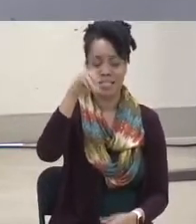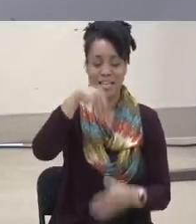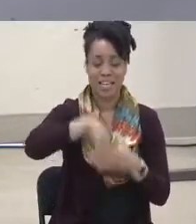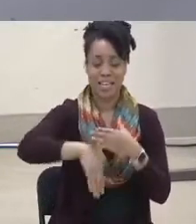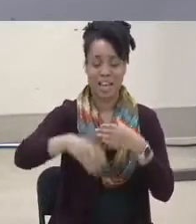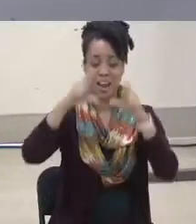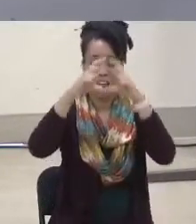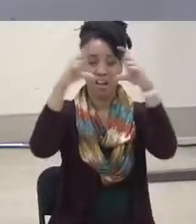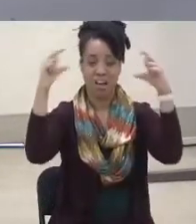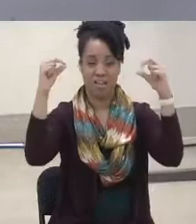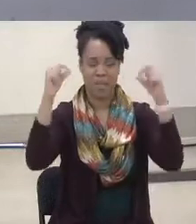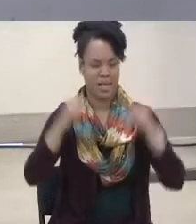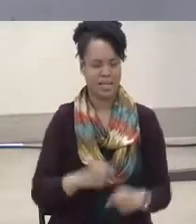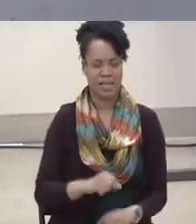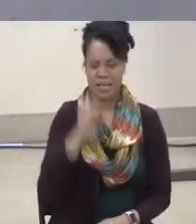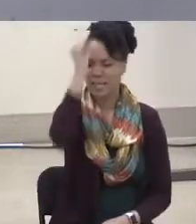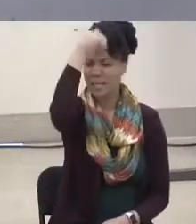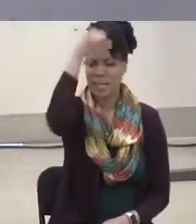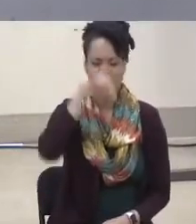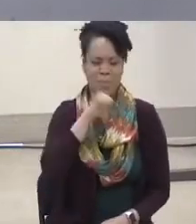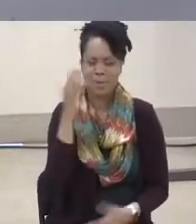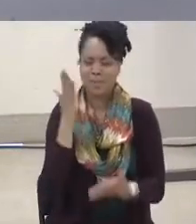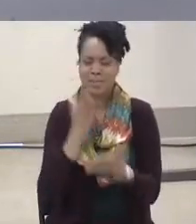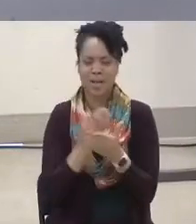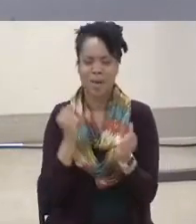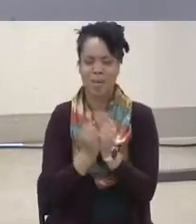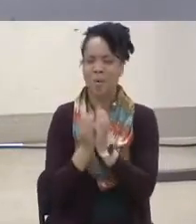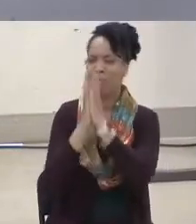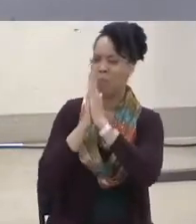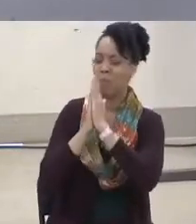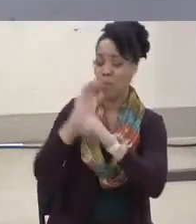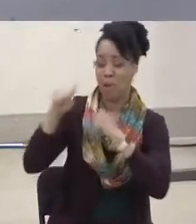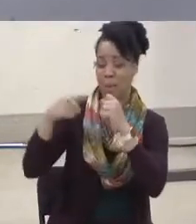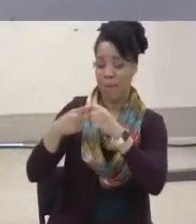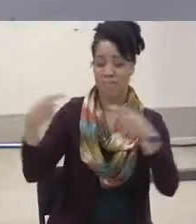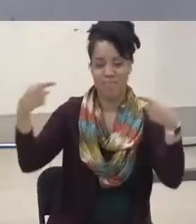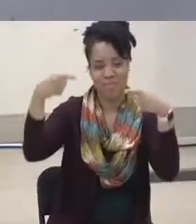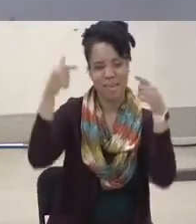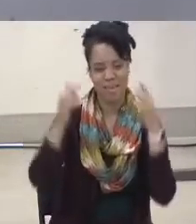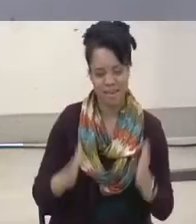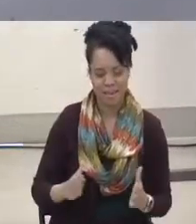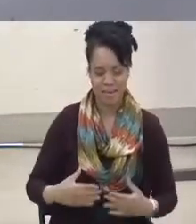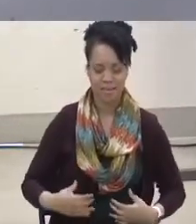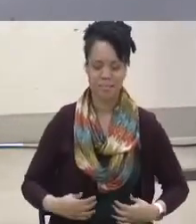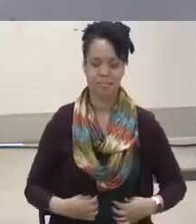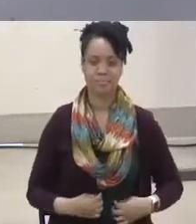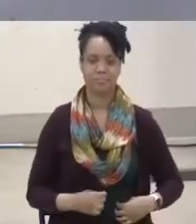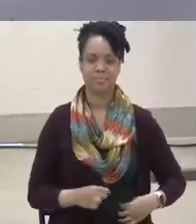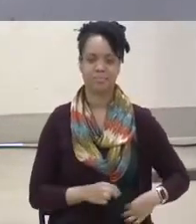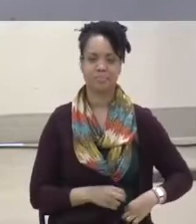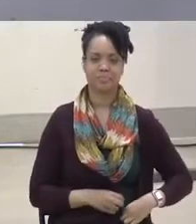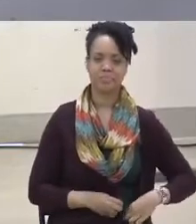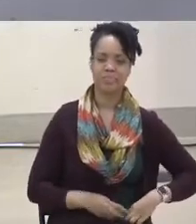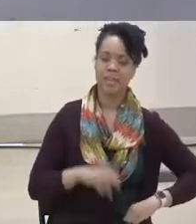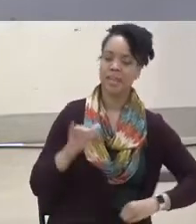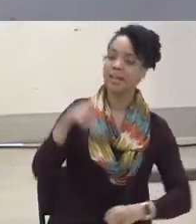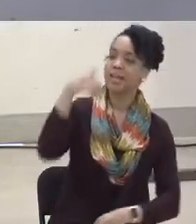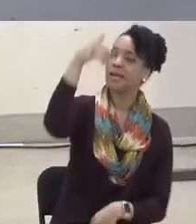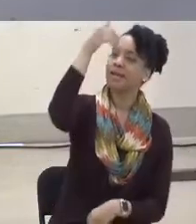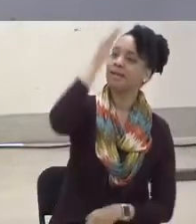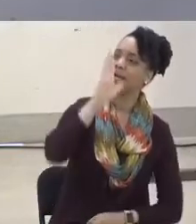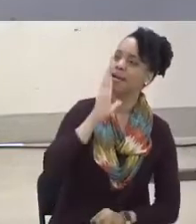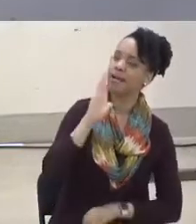sobres. Solomon didn't stop with a prayer about the enemy, Salomón no se detuvo ahí con una oración sobre el enemigo, that